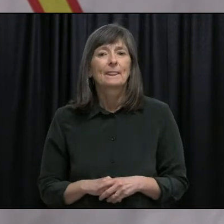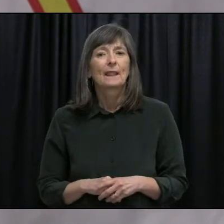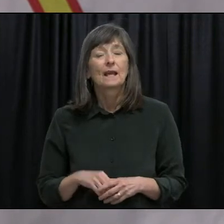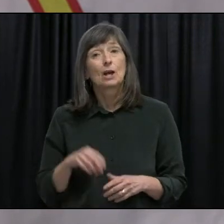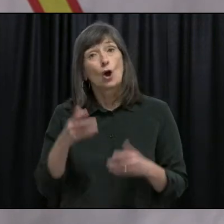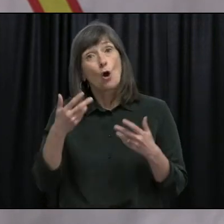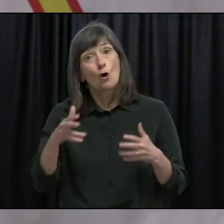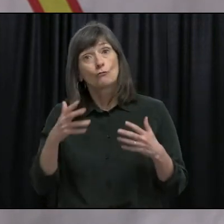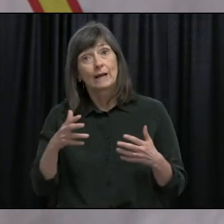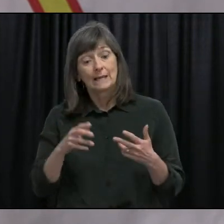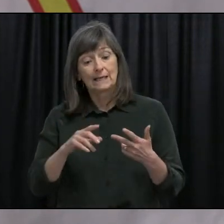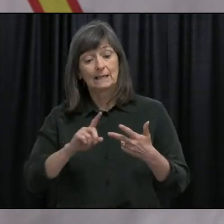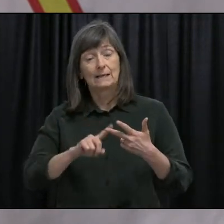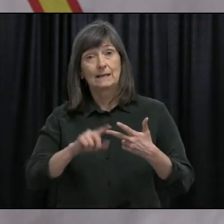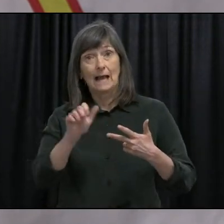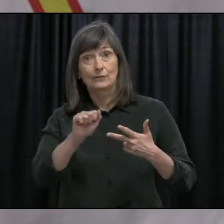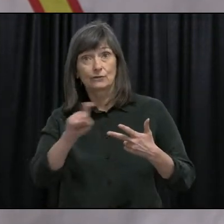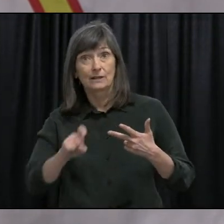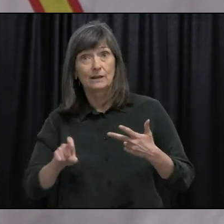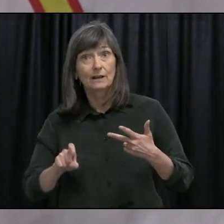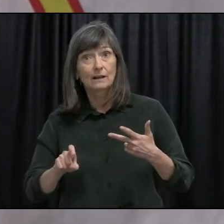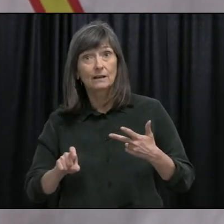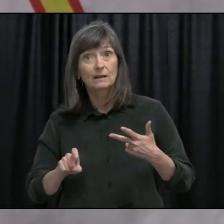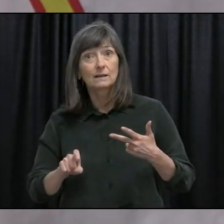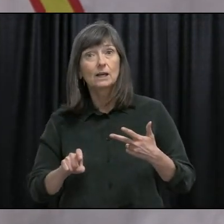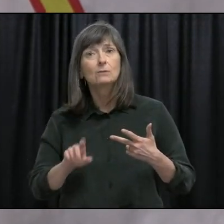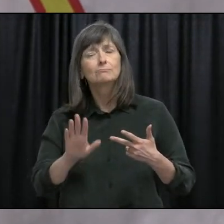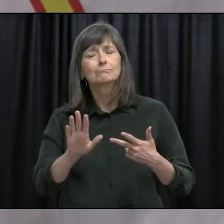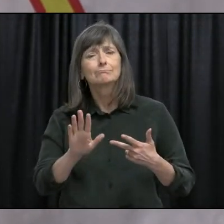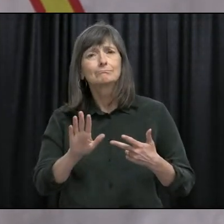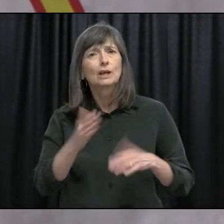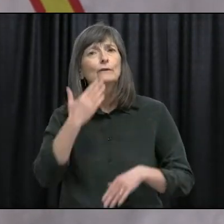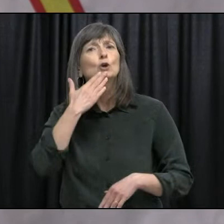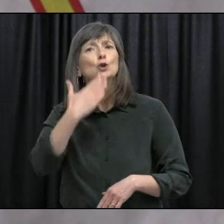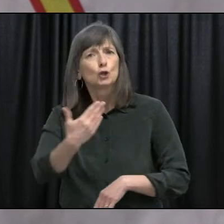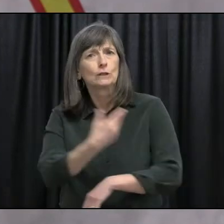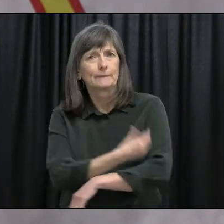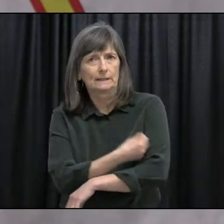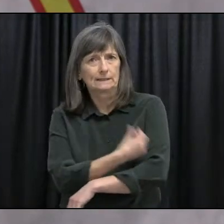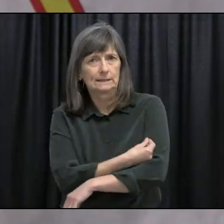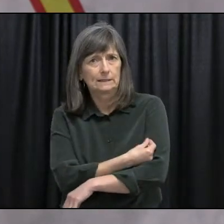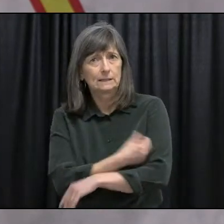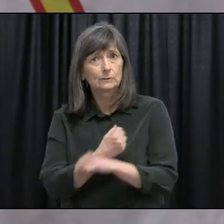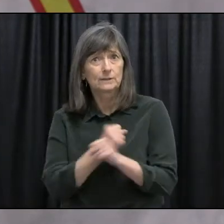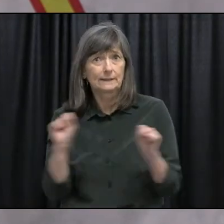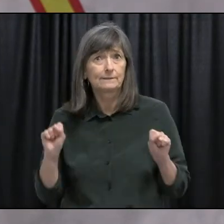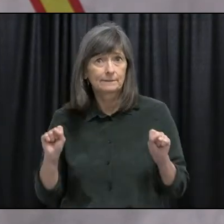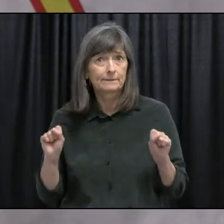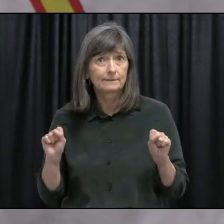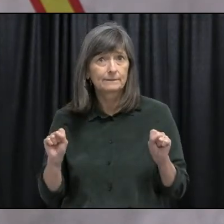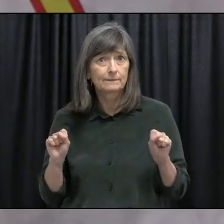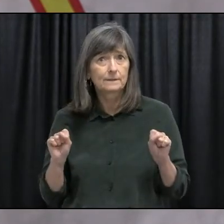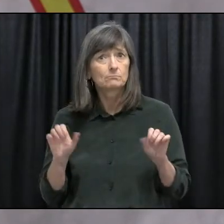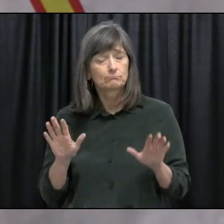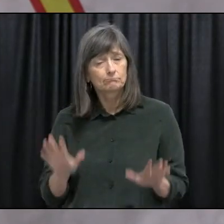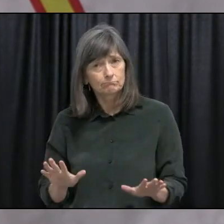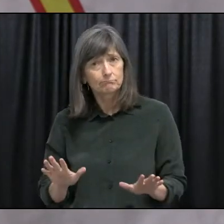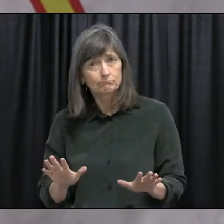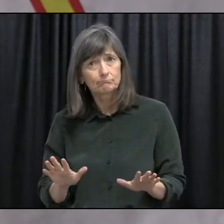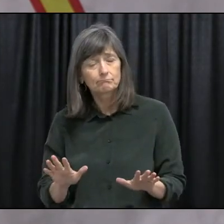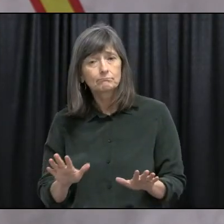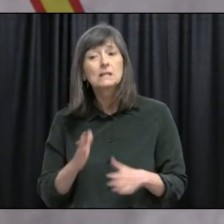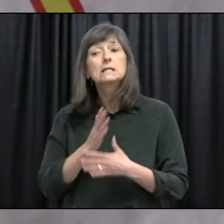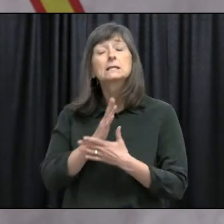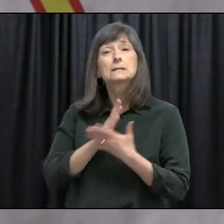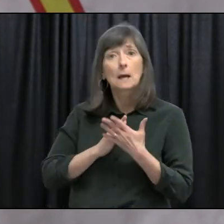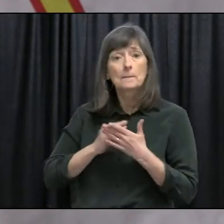who got AstraZeneca, need to feel reassured that they got an effective vaccine and a safe vaccine. There are